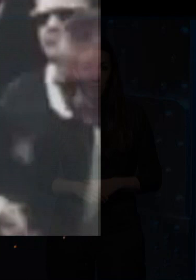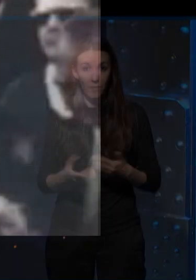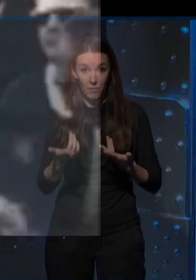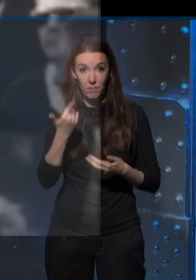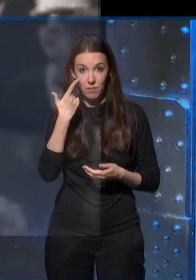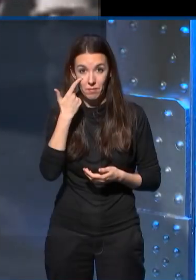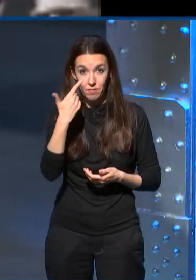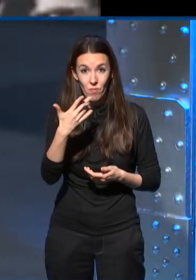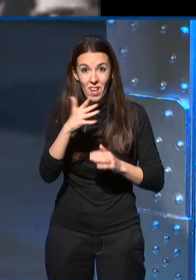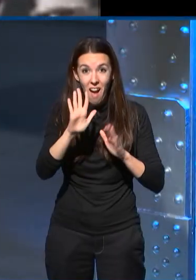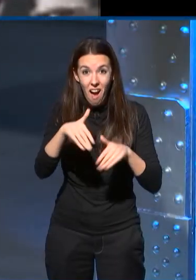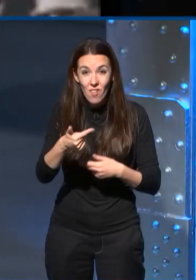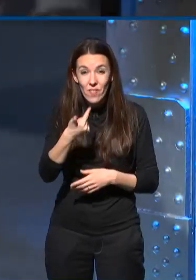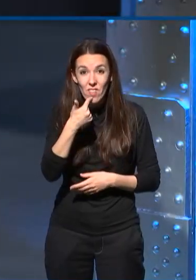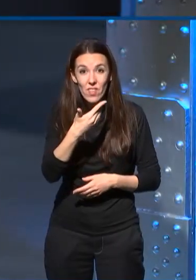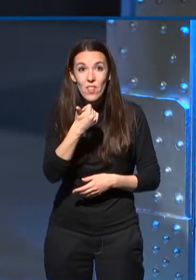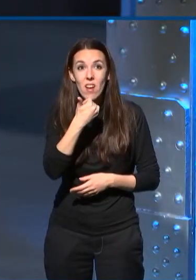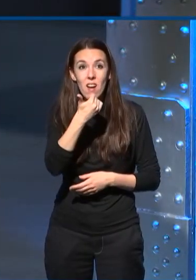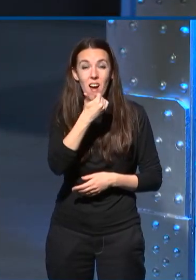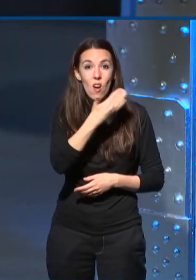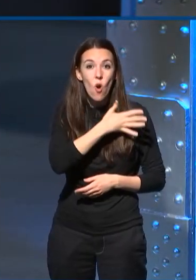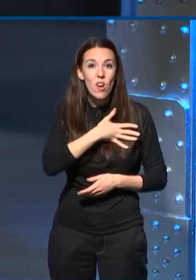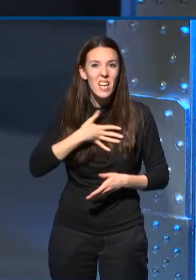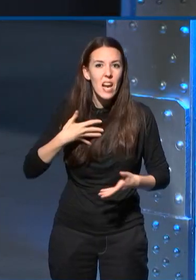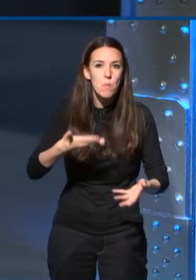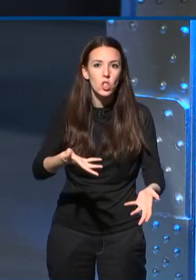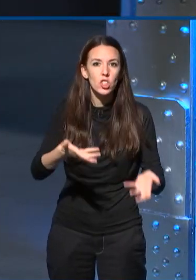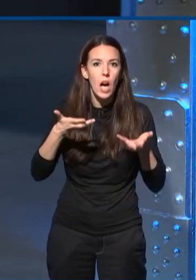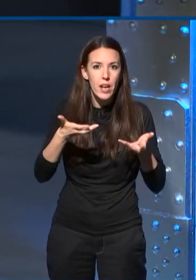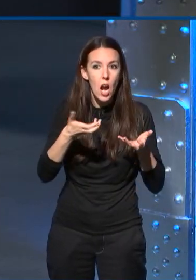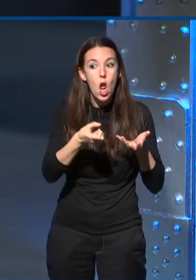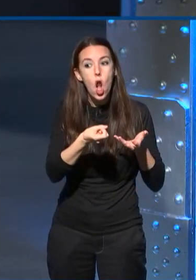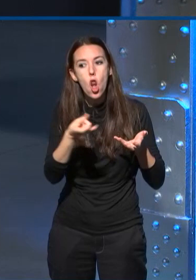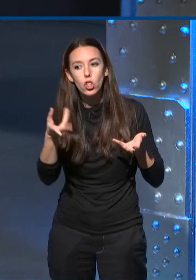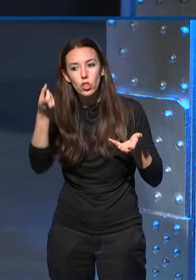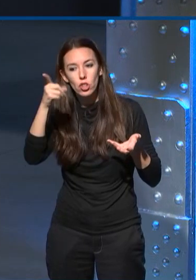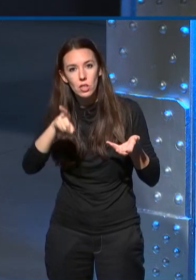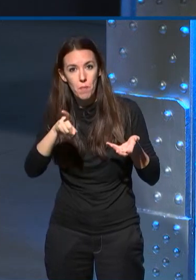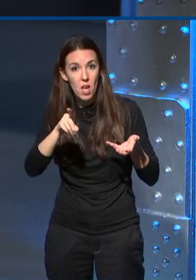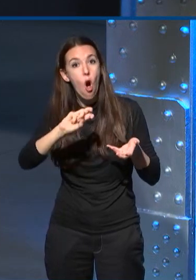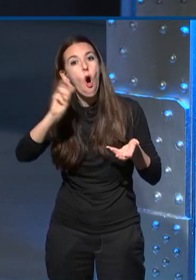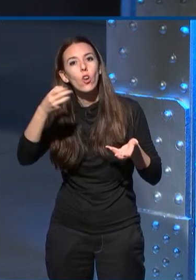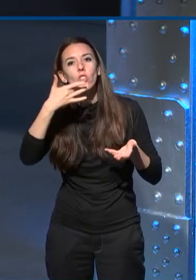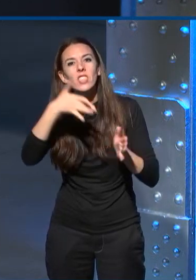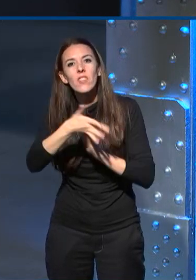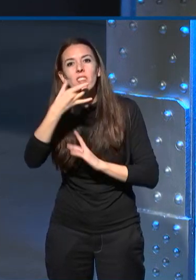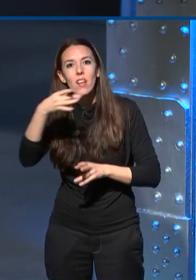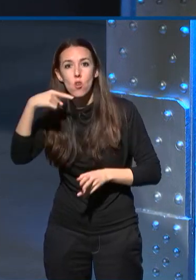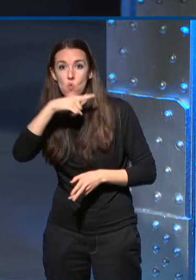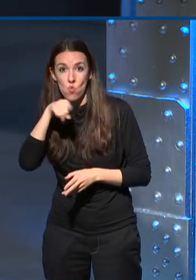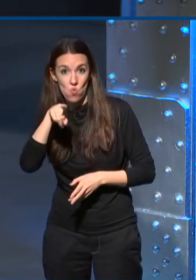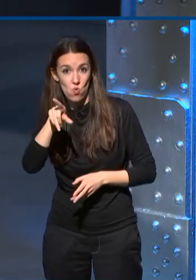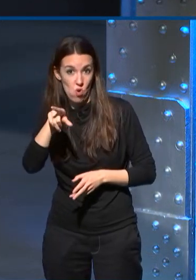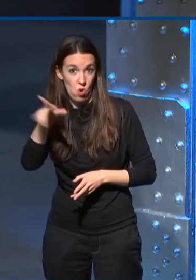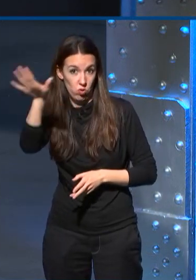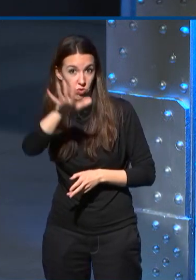Fíjese que termina diciendo algo que queremos ganar y los otros también. Los otros eran los soviéticos. O sea, realmente estaba muy